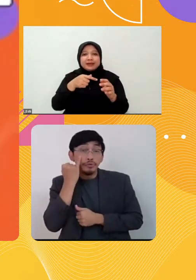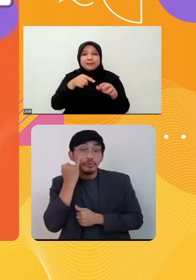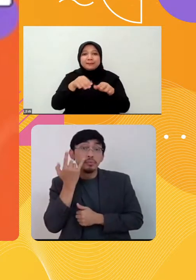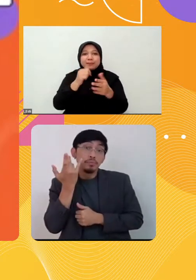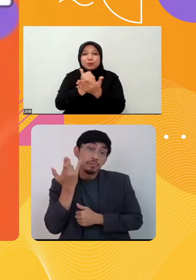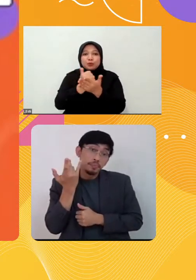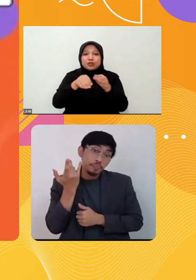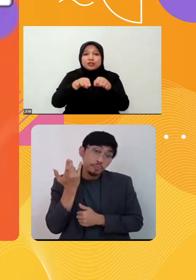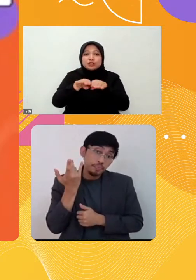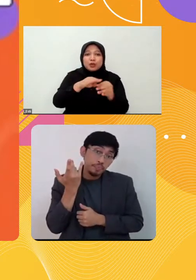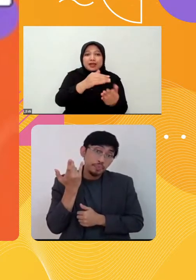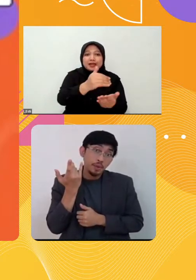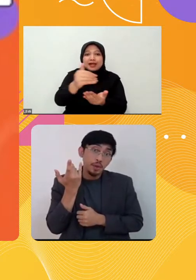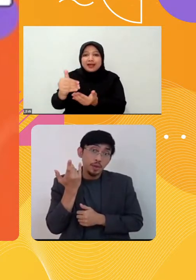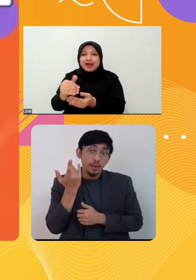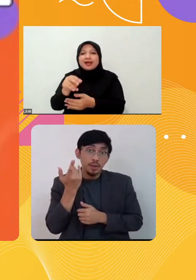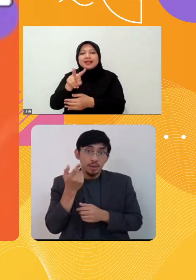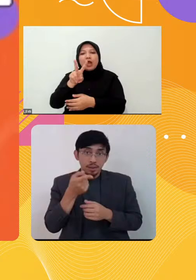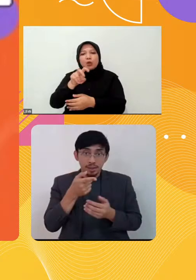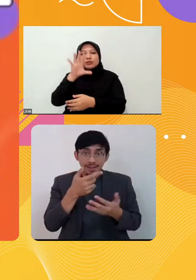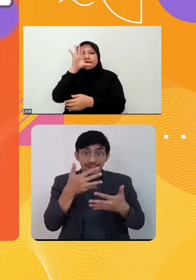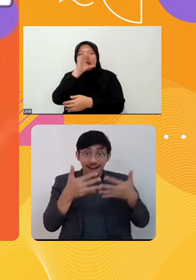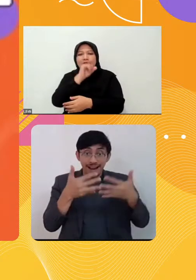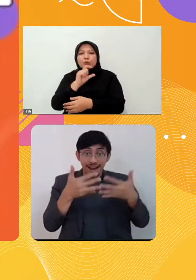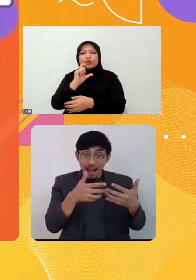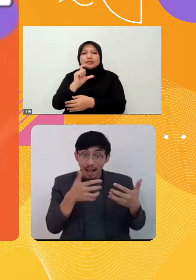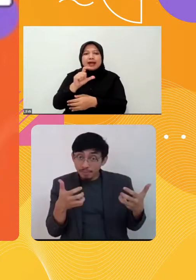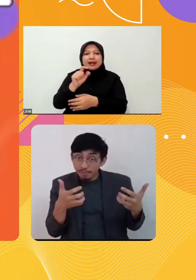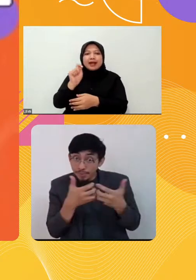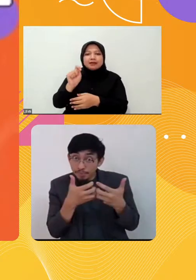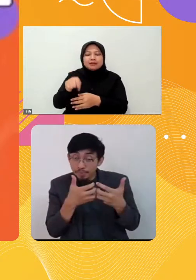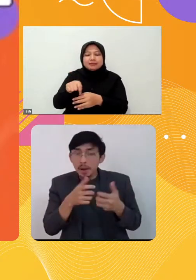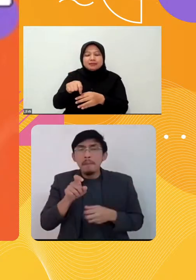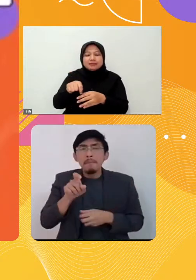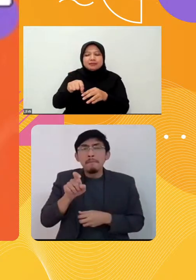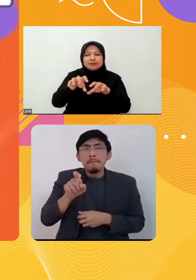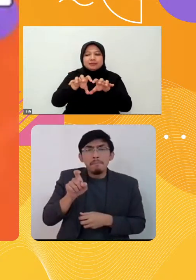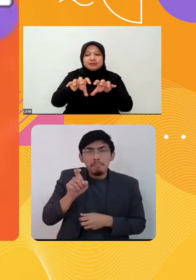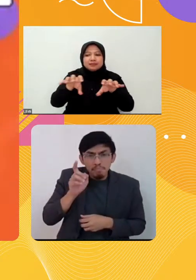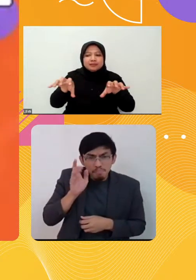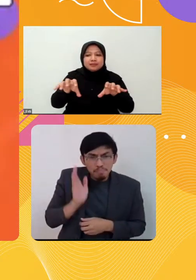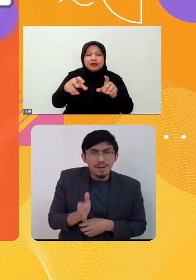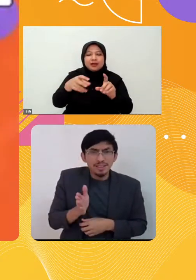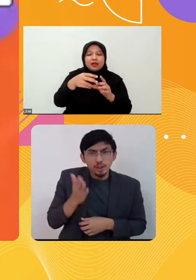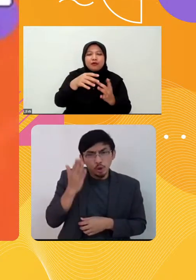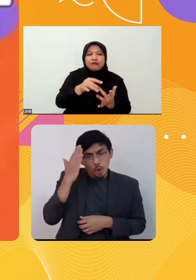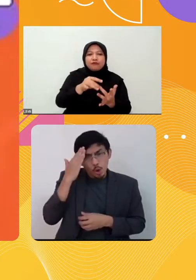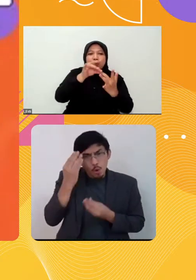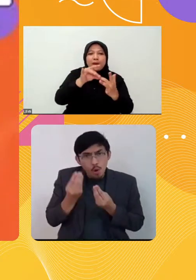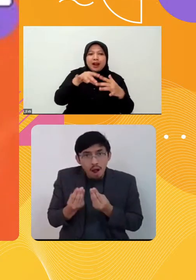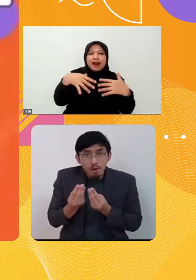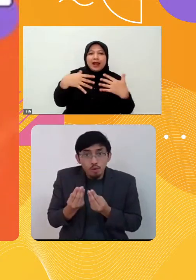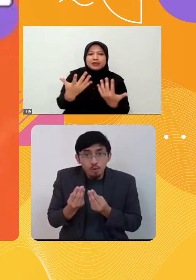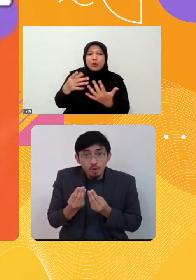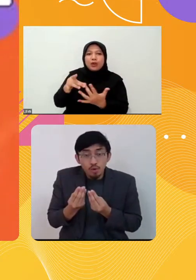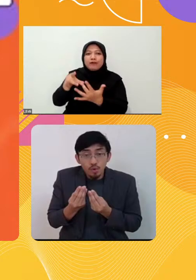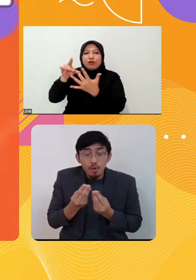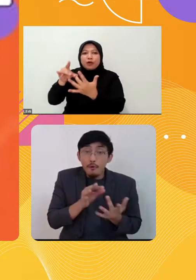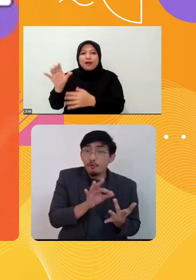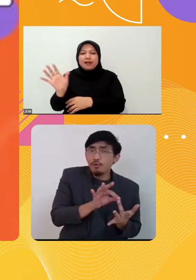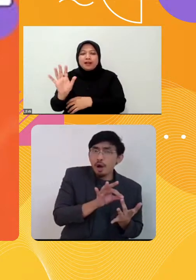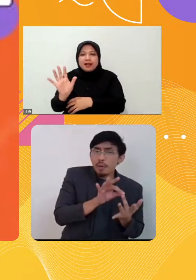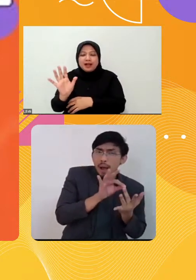how to use the tools, whether the tools is of formal or informal tools, like fact